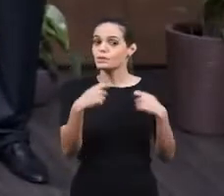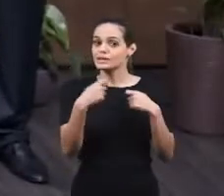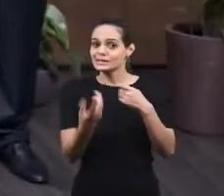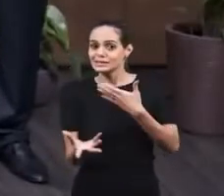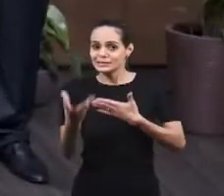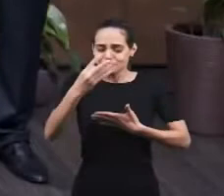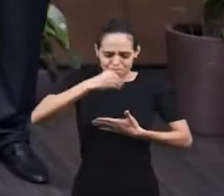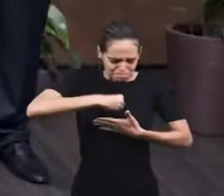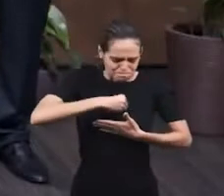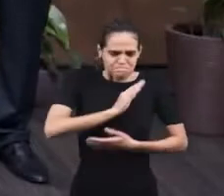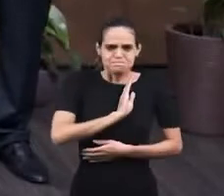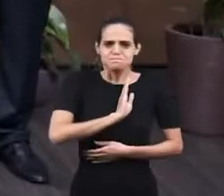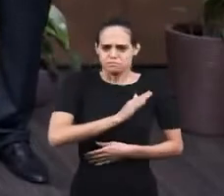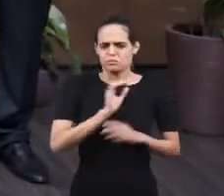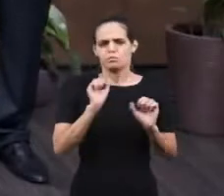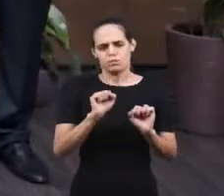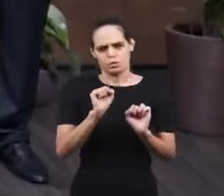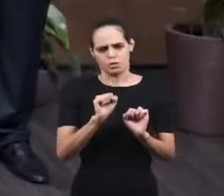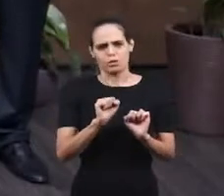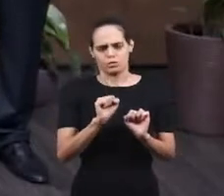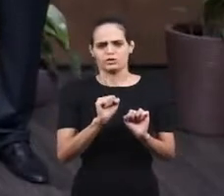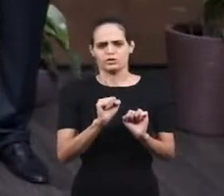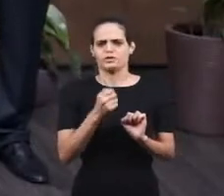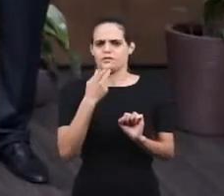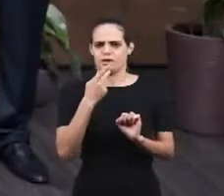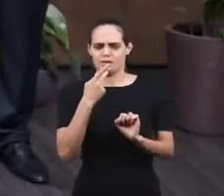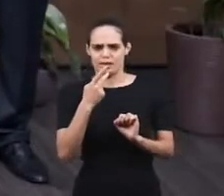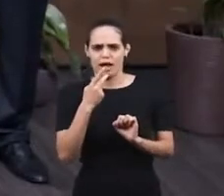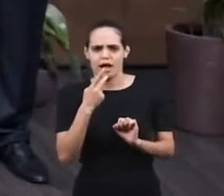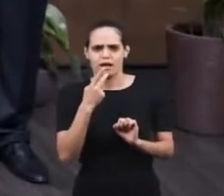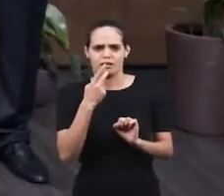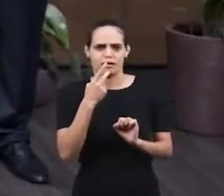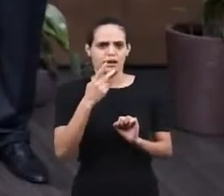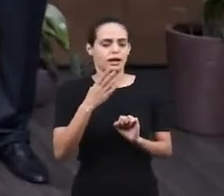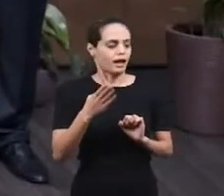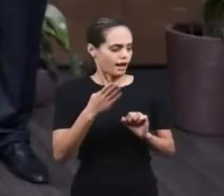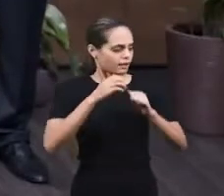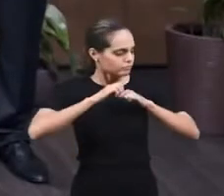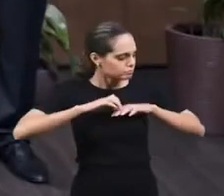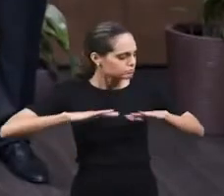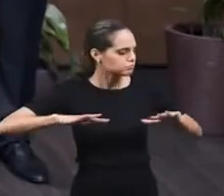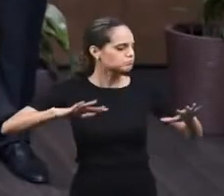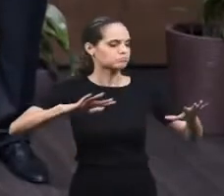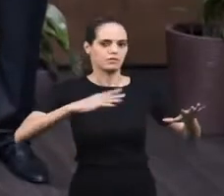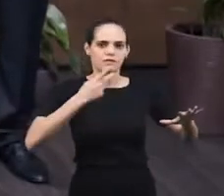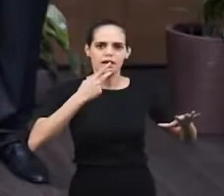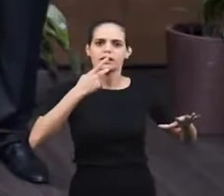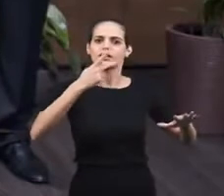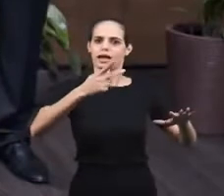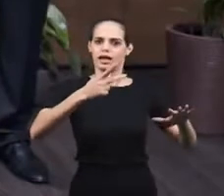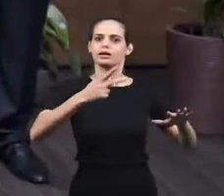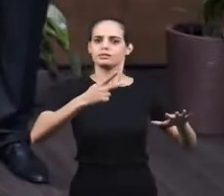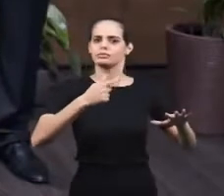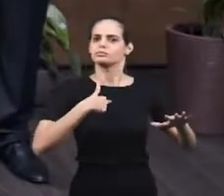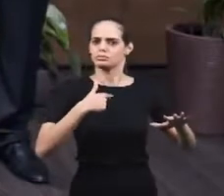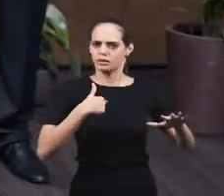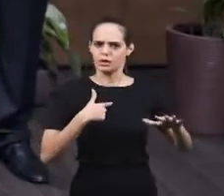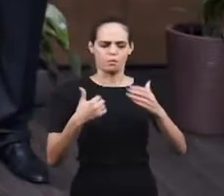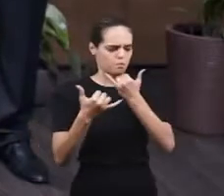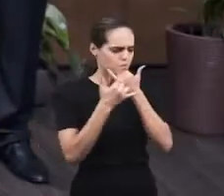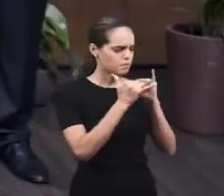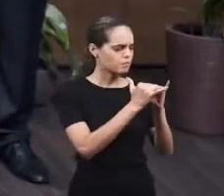You can do it. You can express it. You can do it in a verbal way, in a public way, when needed.